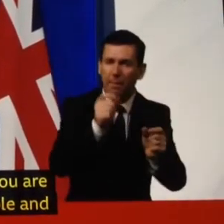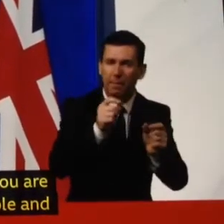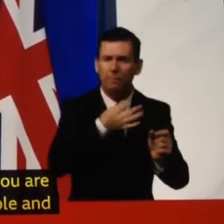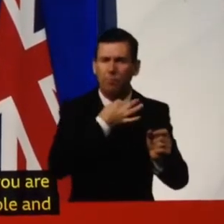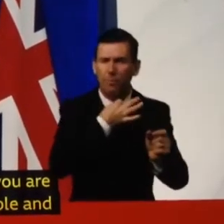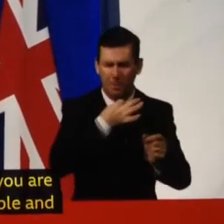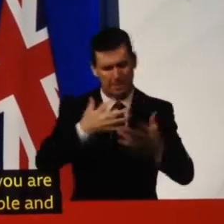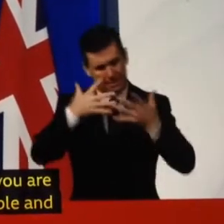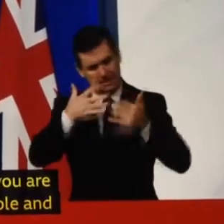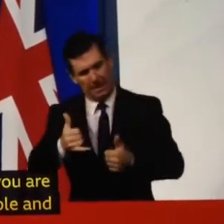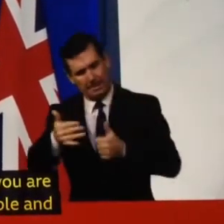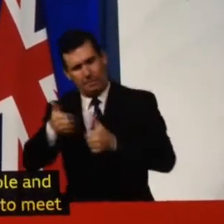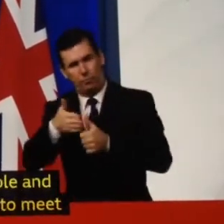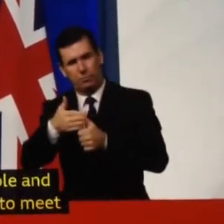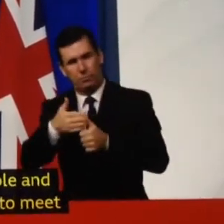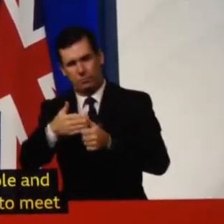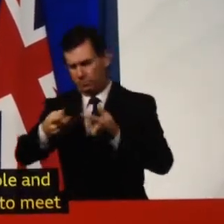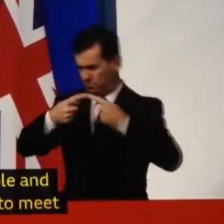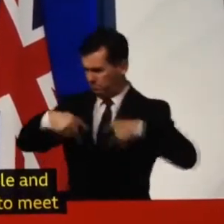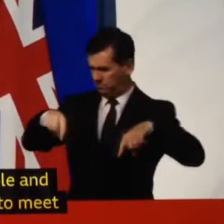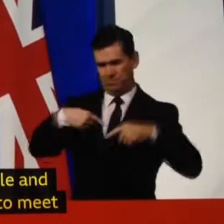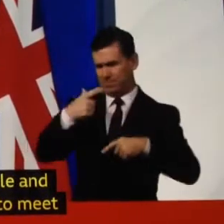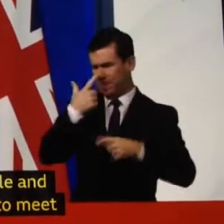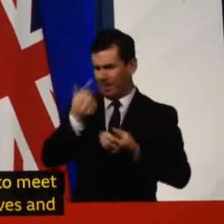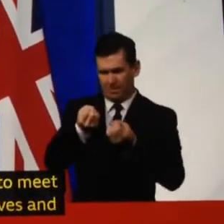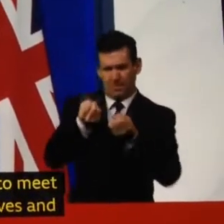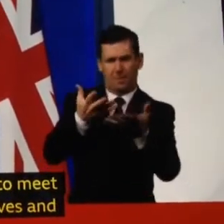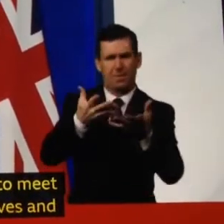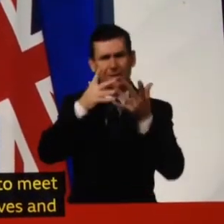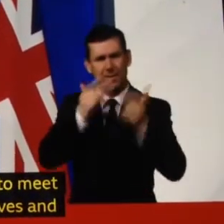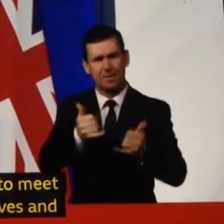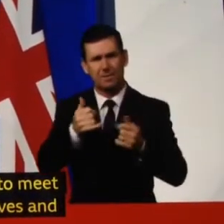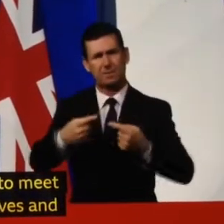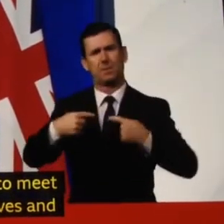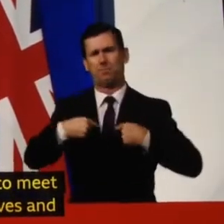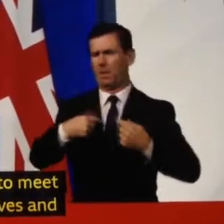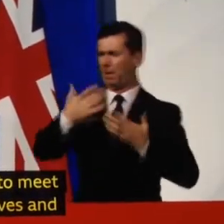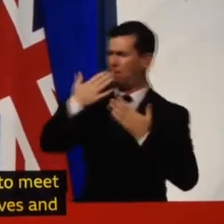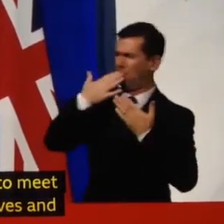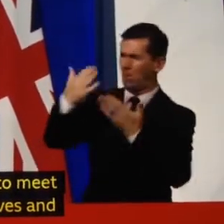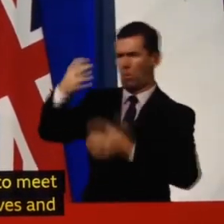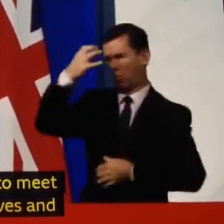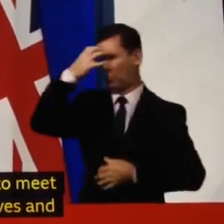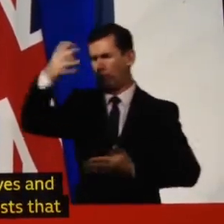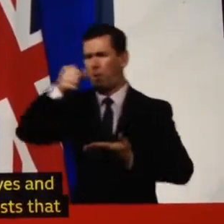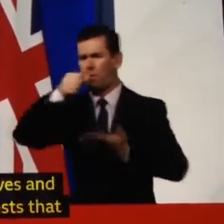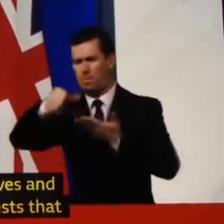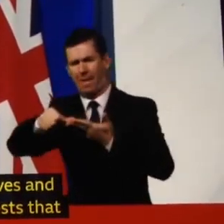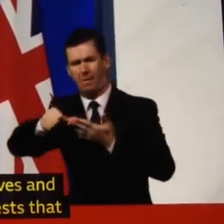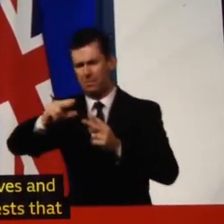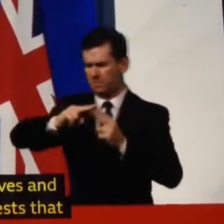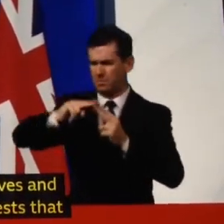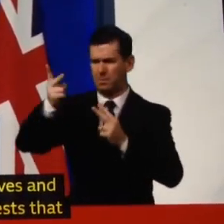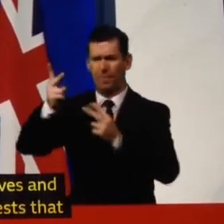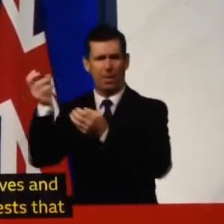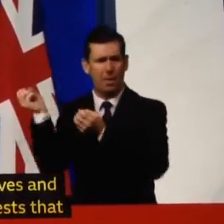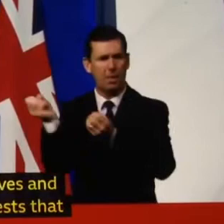And we're helping you to get the tests that you need. I want to thank the Royal Mail, who are doubling home deliveries of testing kits